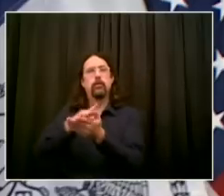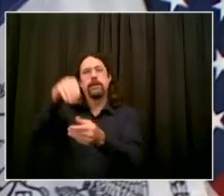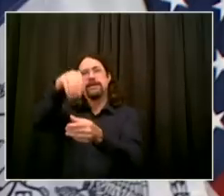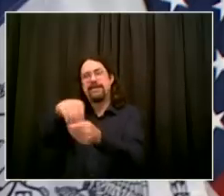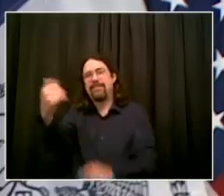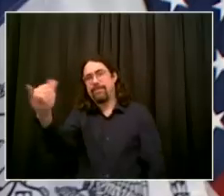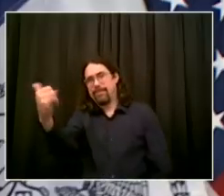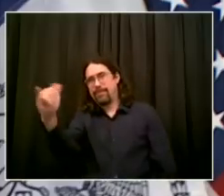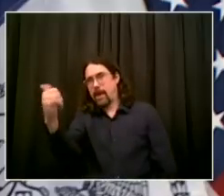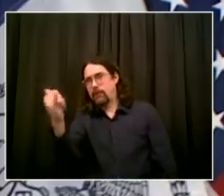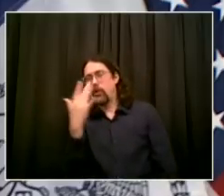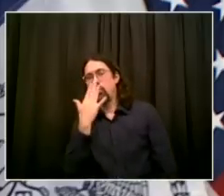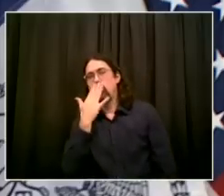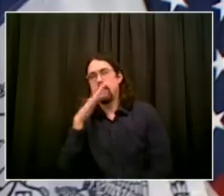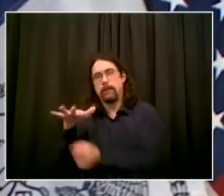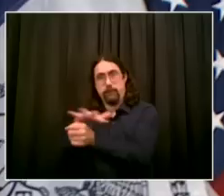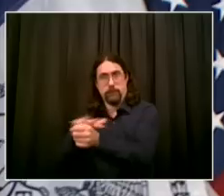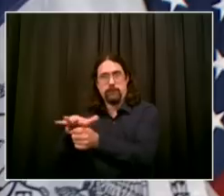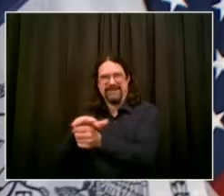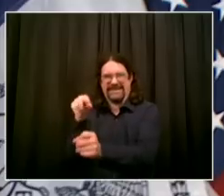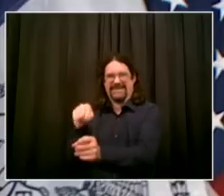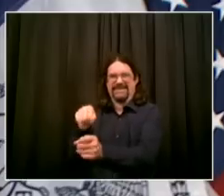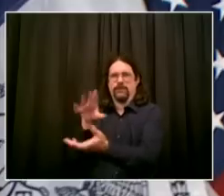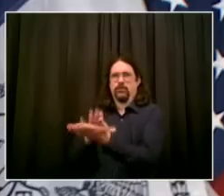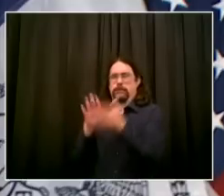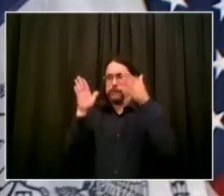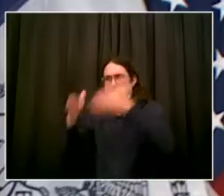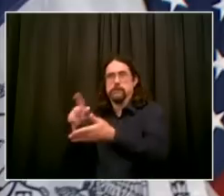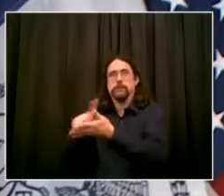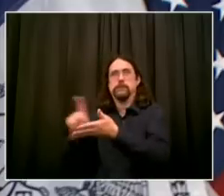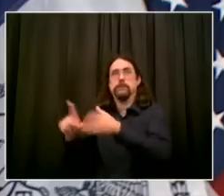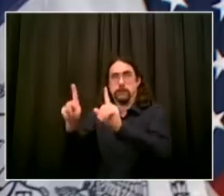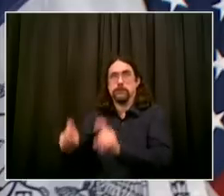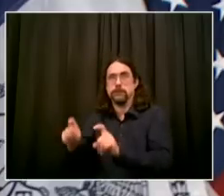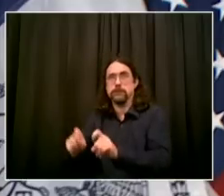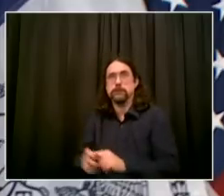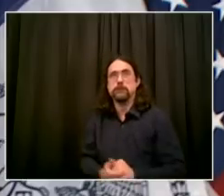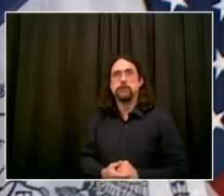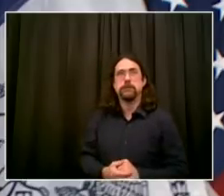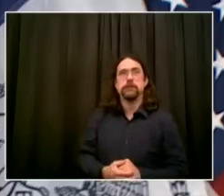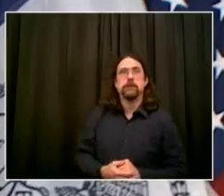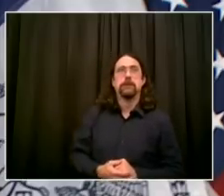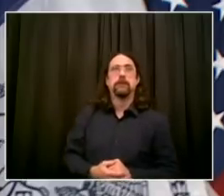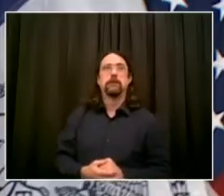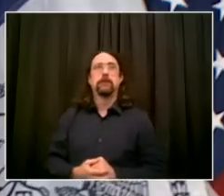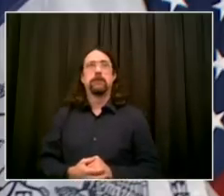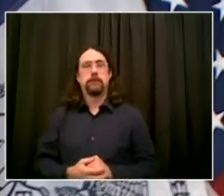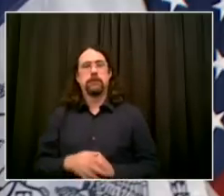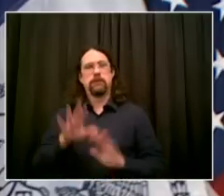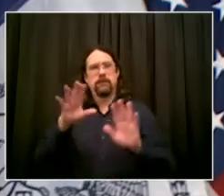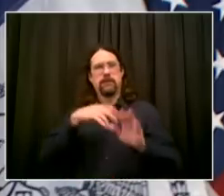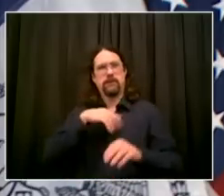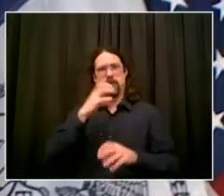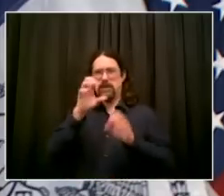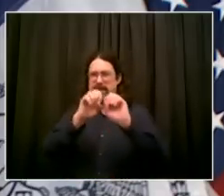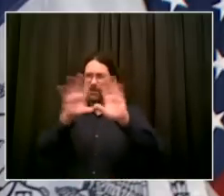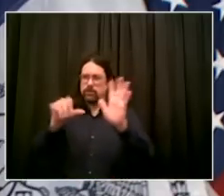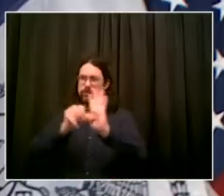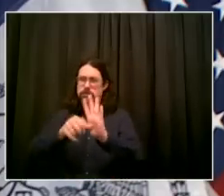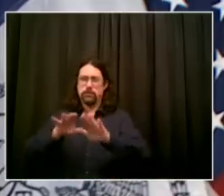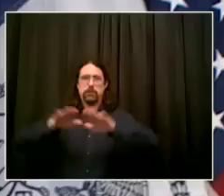the city. The weekly testing just in the yellow zone schools will begin next Friday, not this Friday, next Friday, the